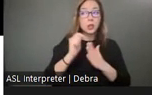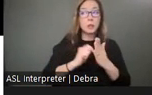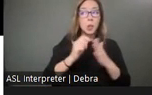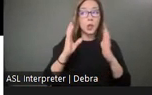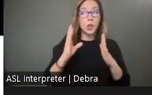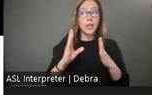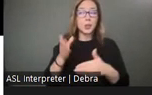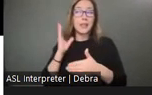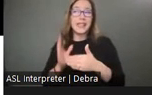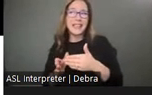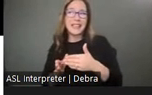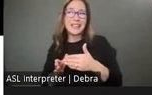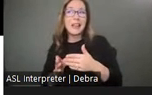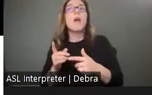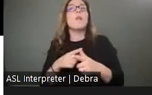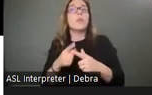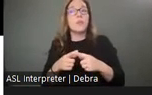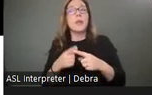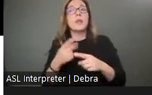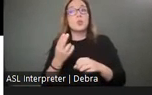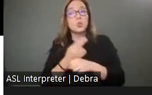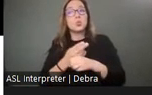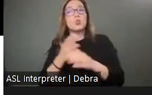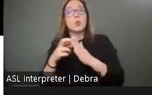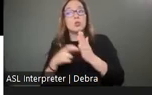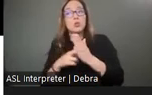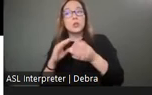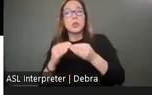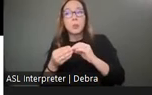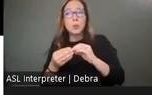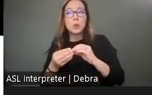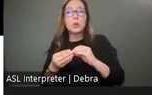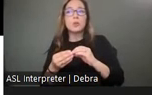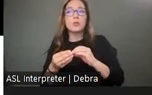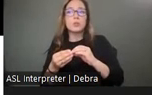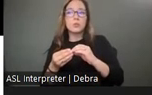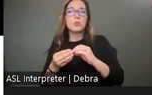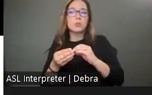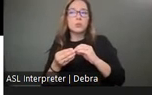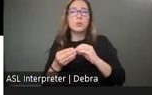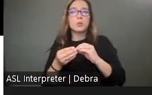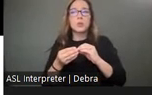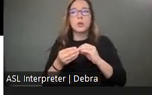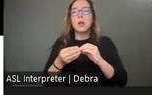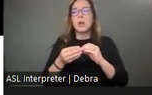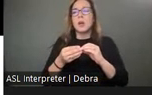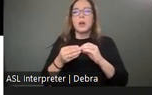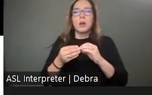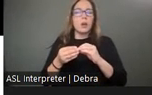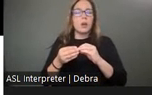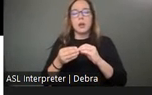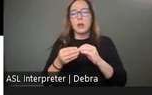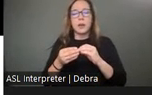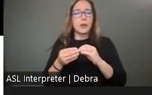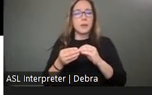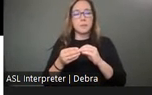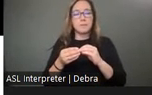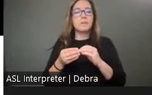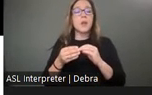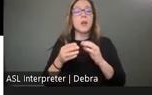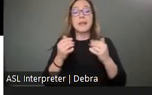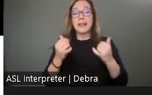traditional approach before and using those the registration numbers to apply for your program. In the modern approach,